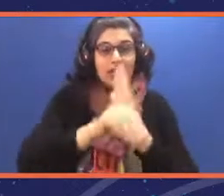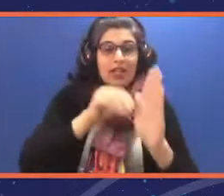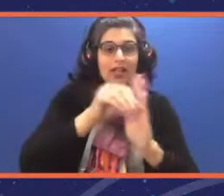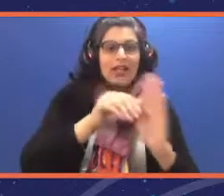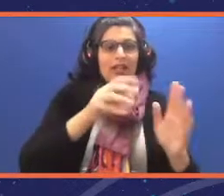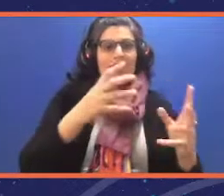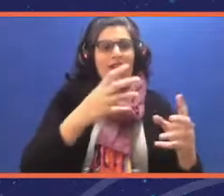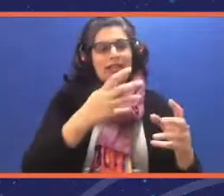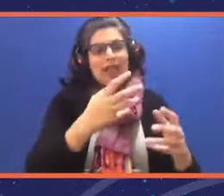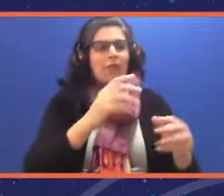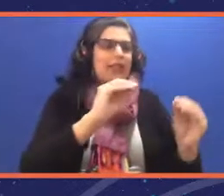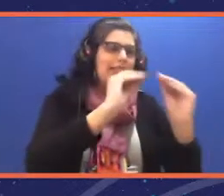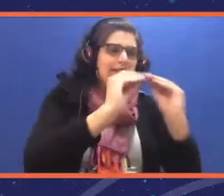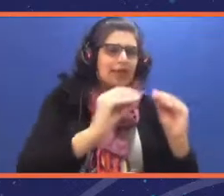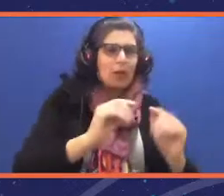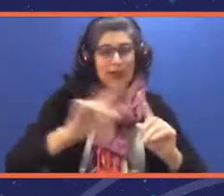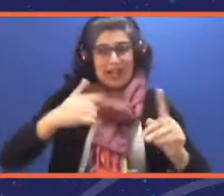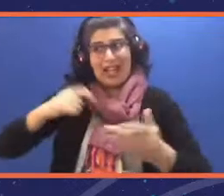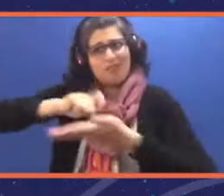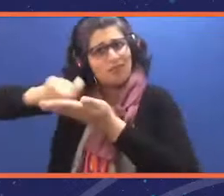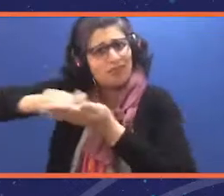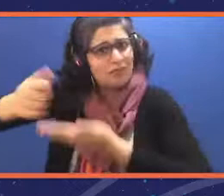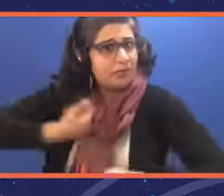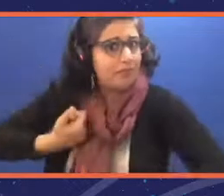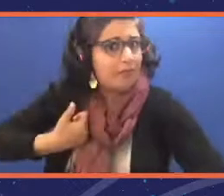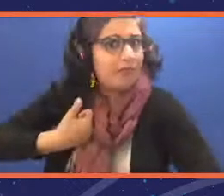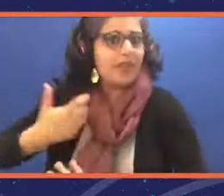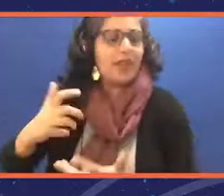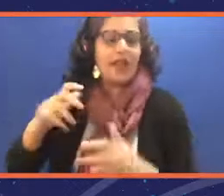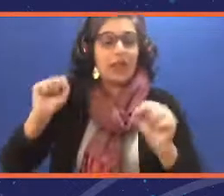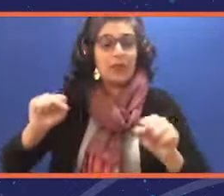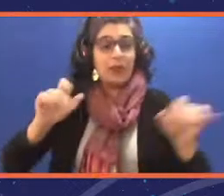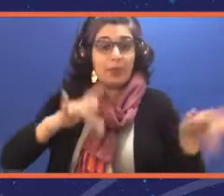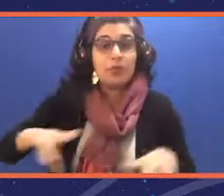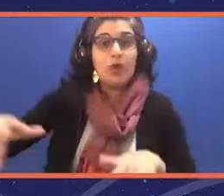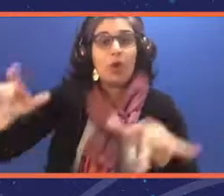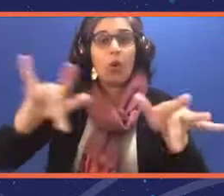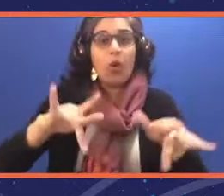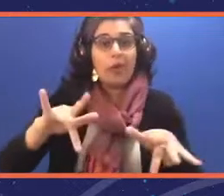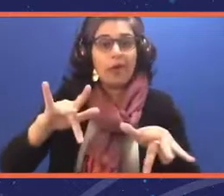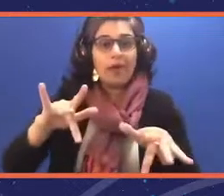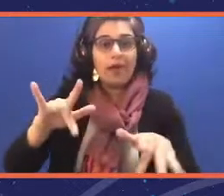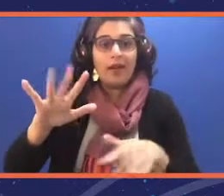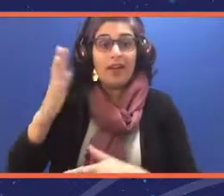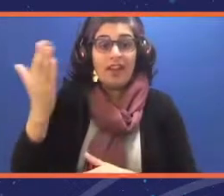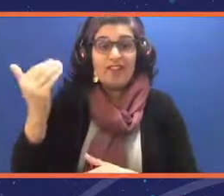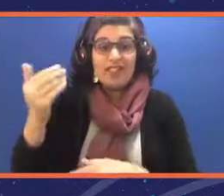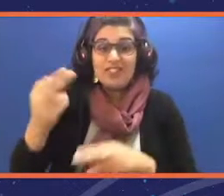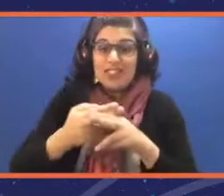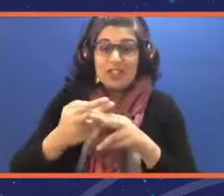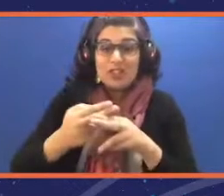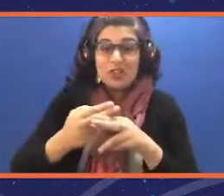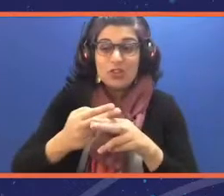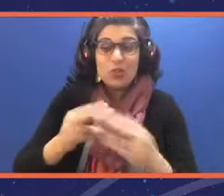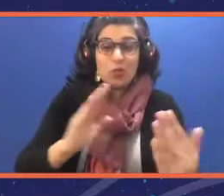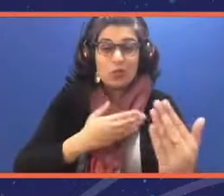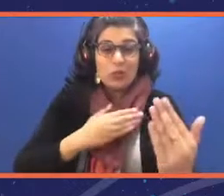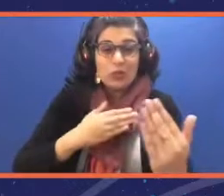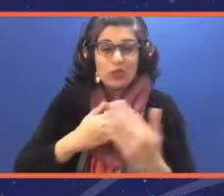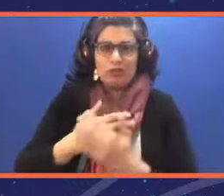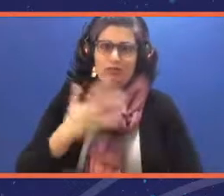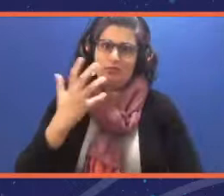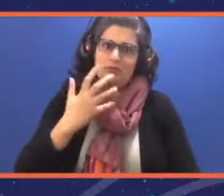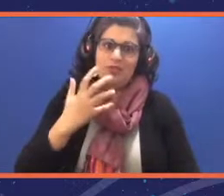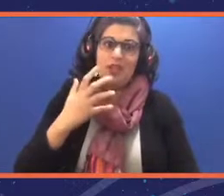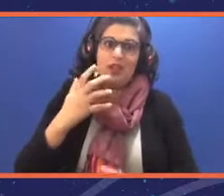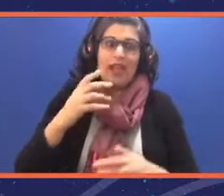I did all of the writing myself, and I was able to record 15 short form songs, and all of them have to do with a